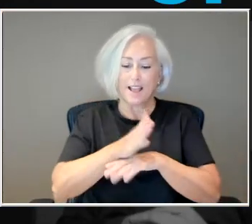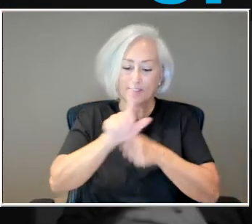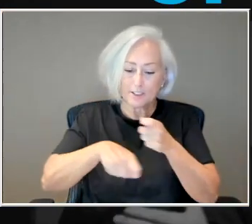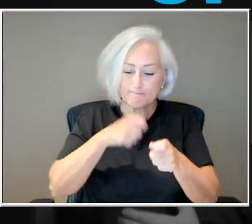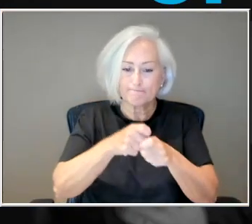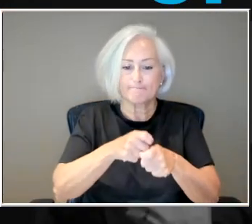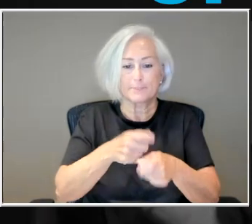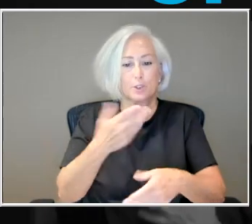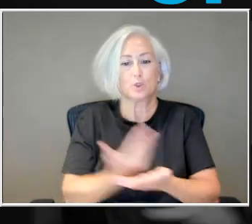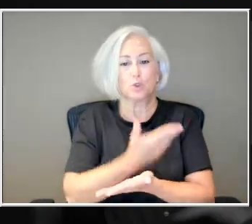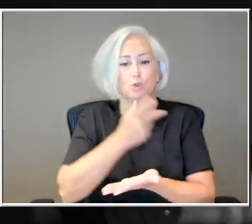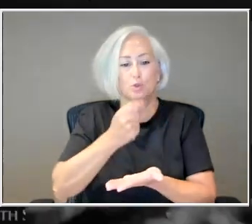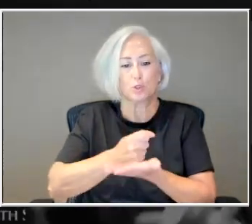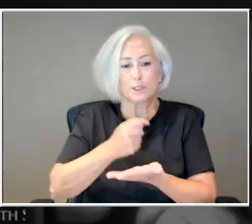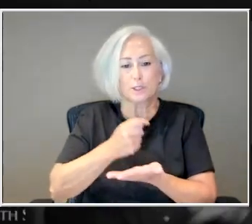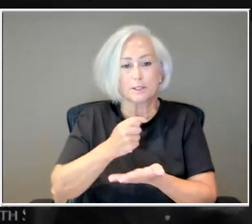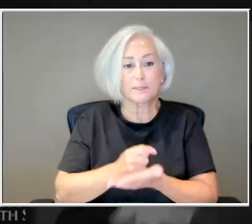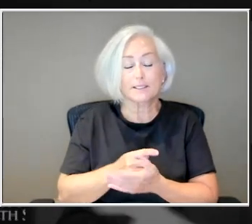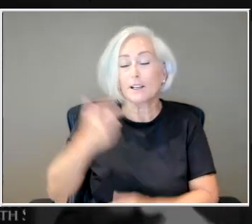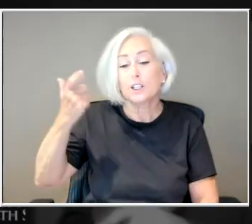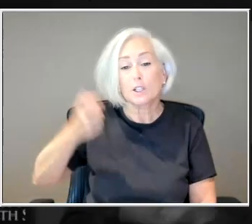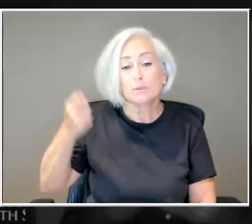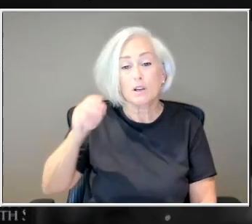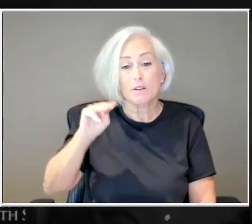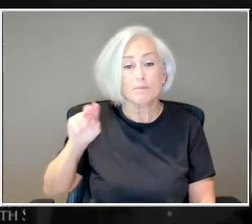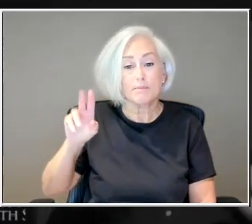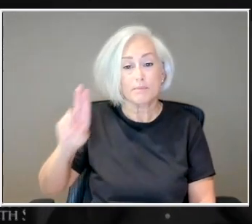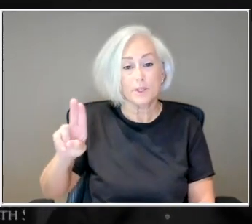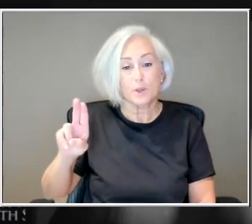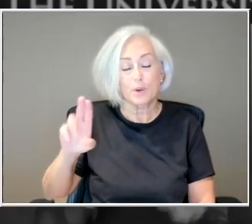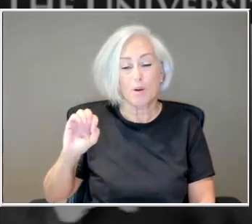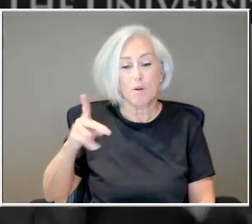Subscribe to our Morning Medical Update and Open Mics with Dr.